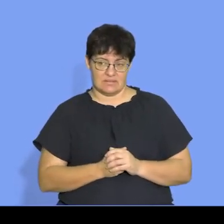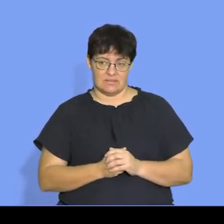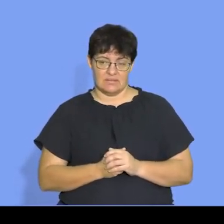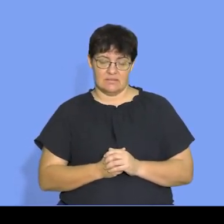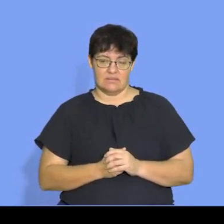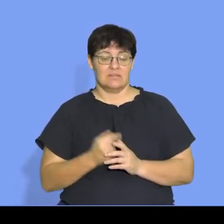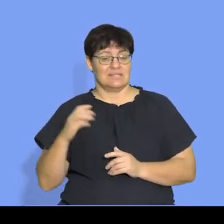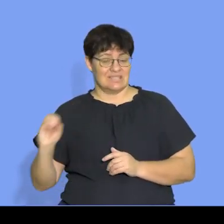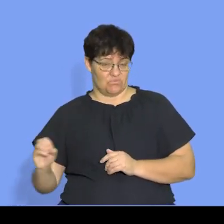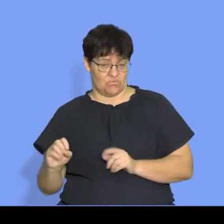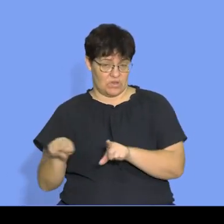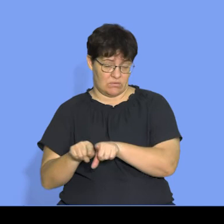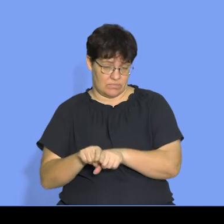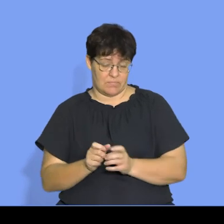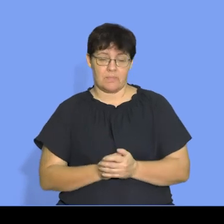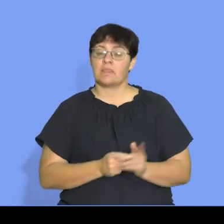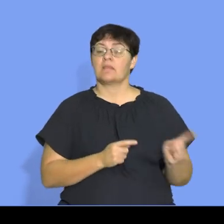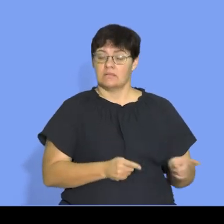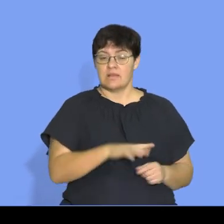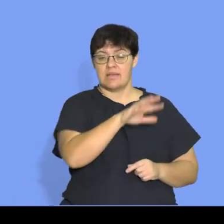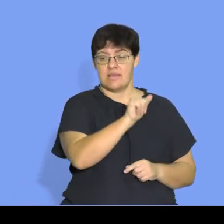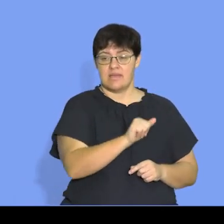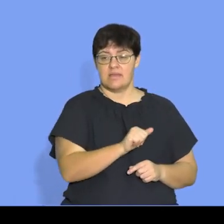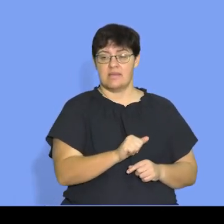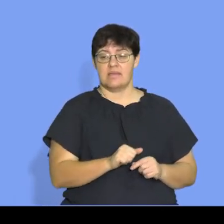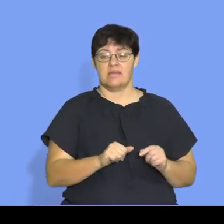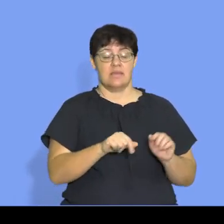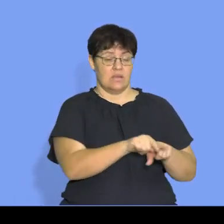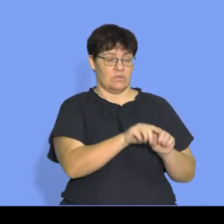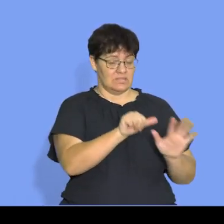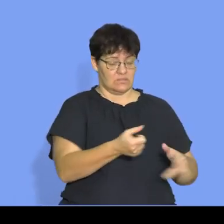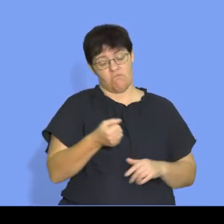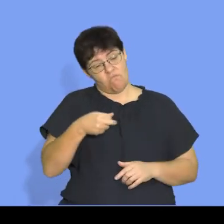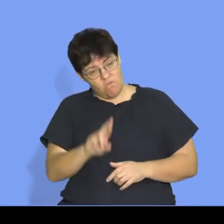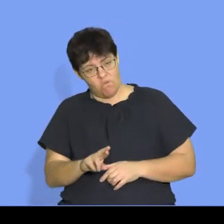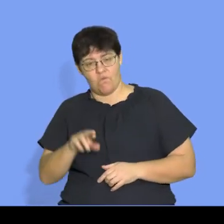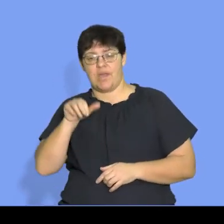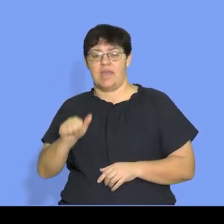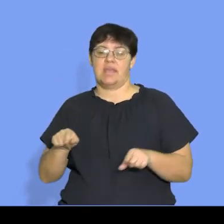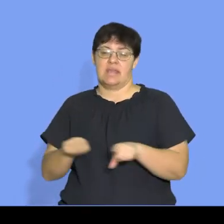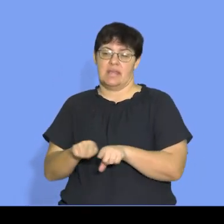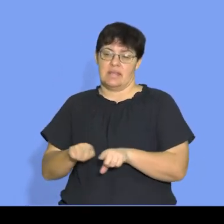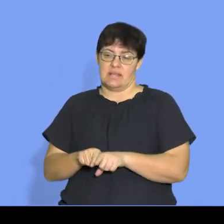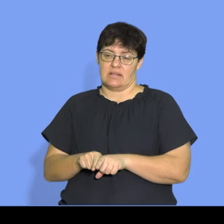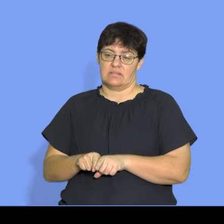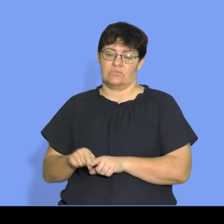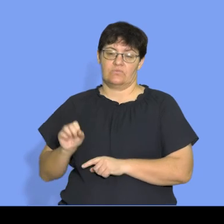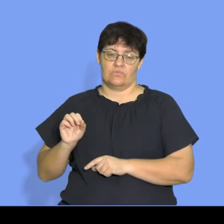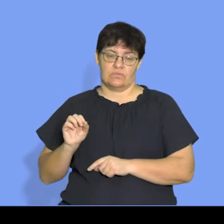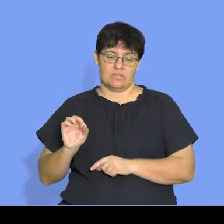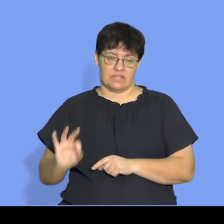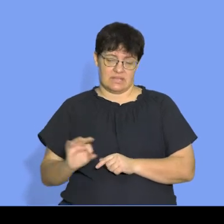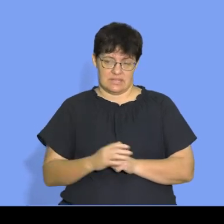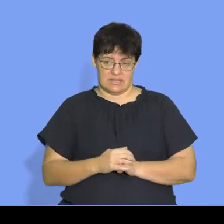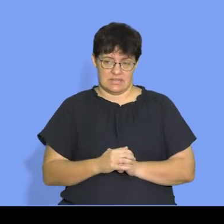equal to 0. Then a will be equal to 6, or a will be equals to